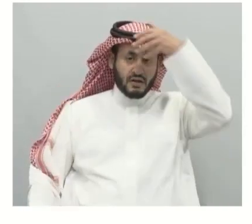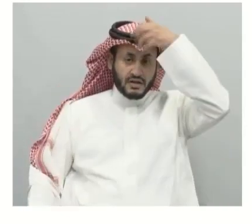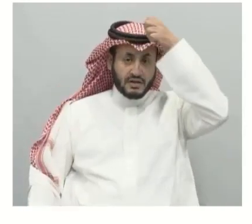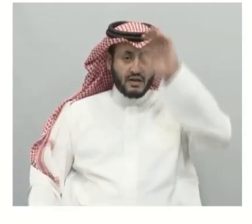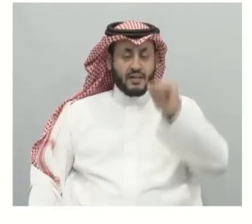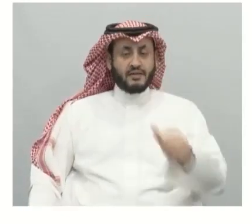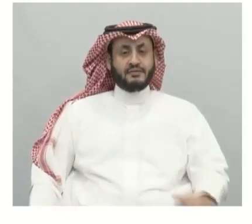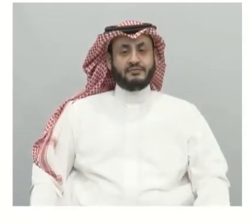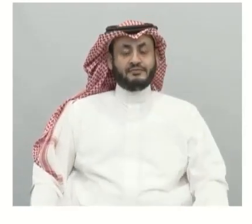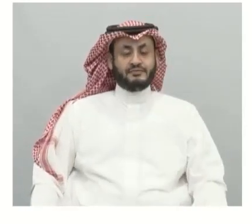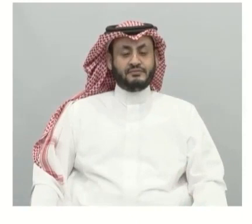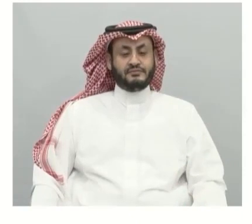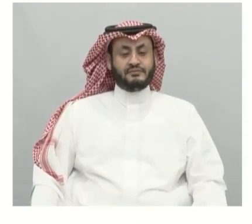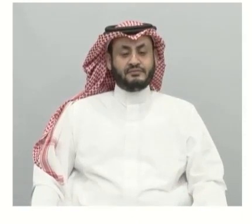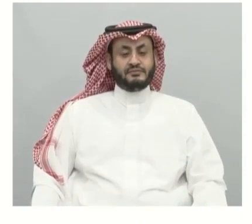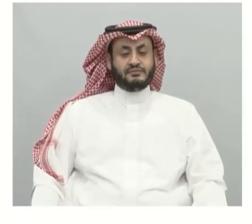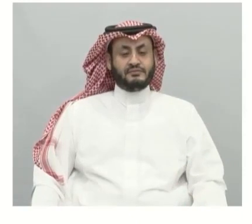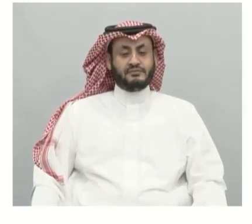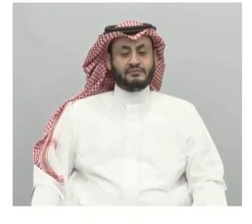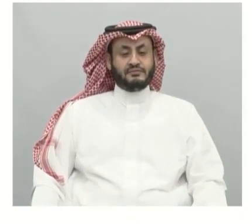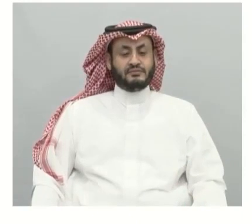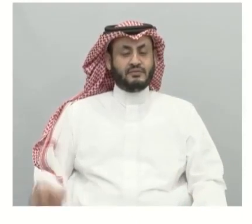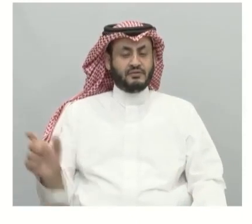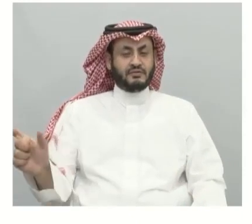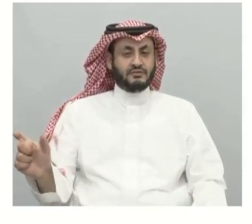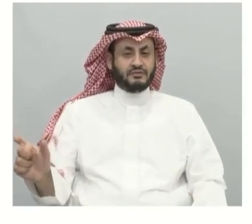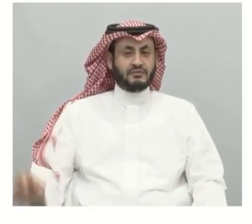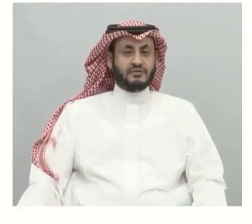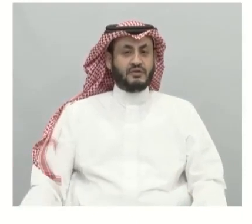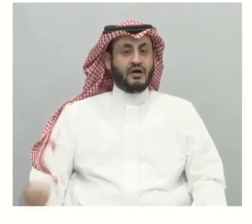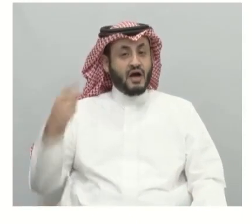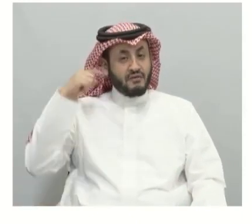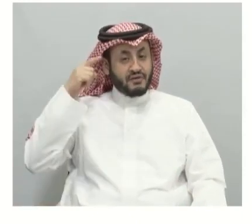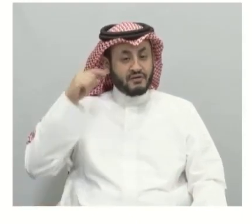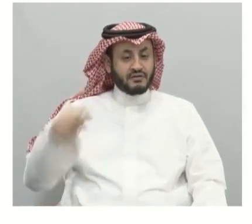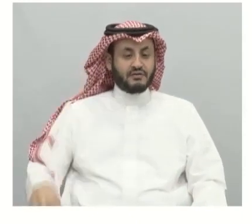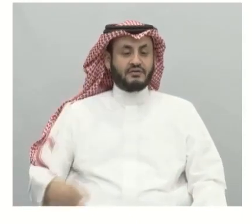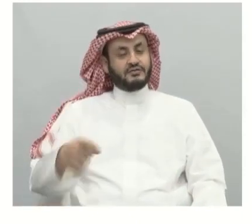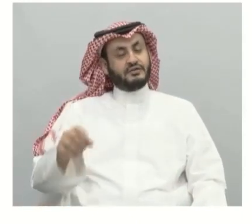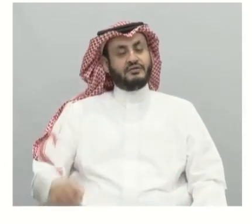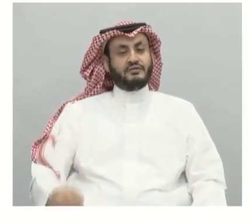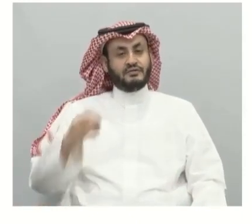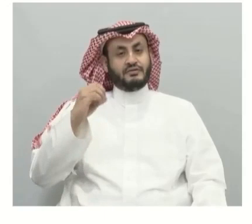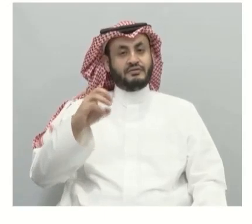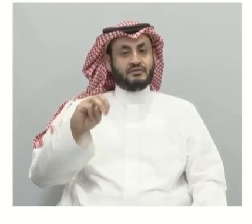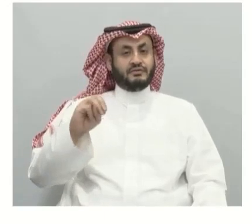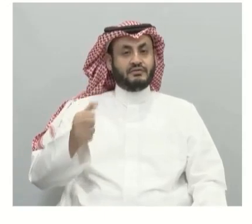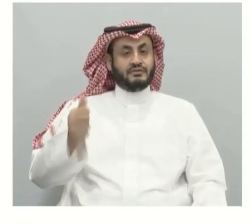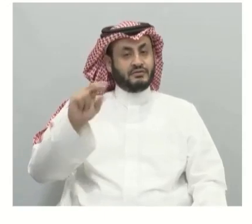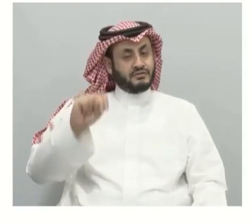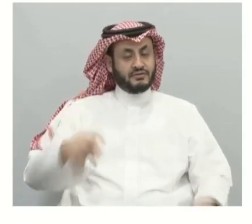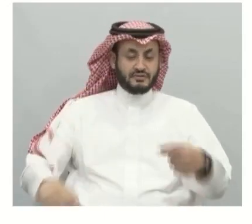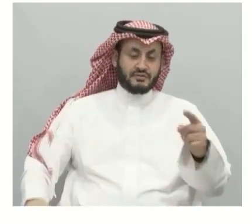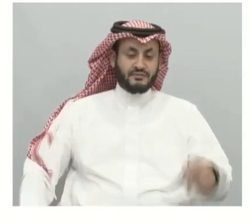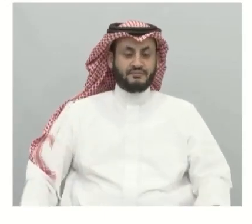He lives in Muscat. Muscat is the capital city of which country? Good job, Omani, he's Omani. He lives in